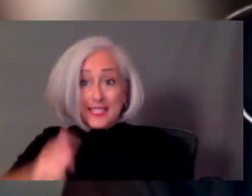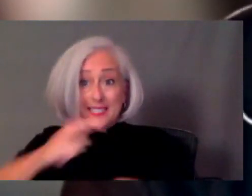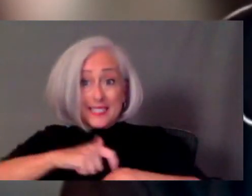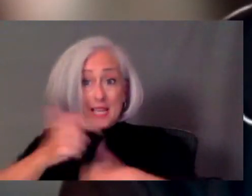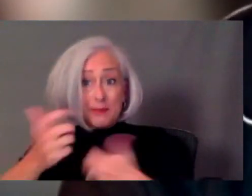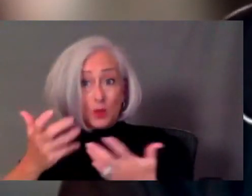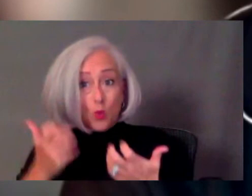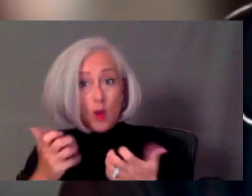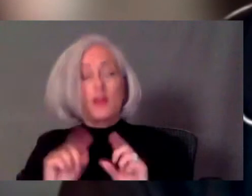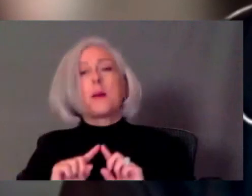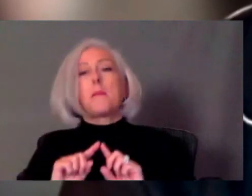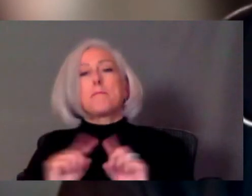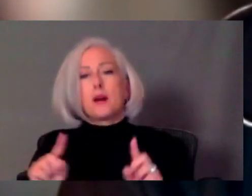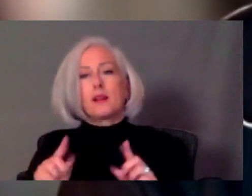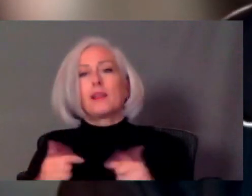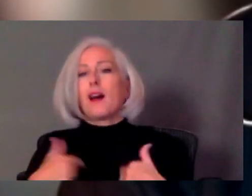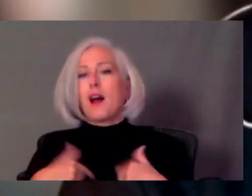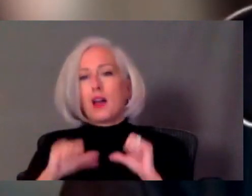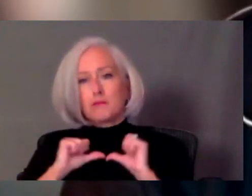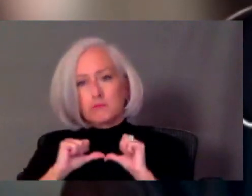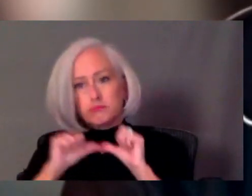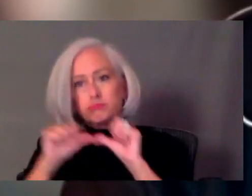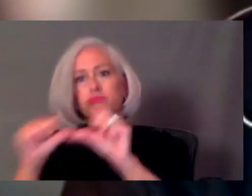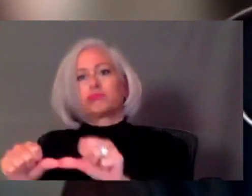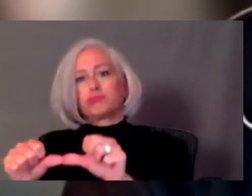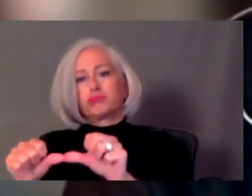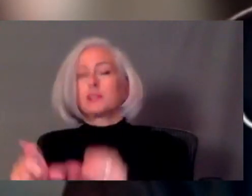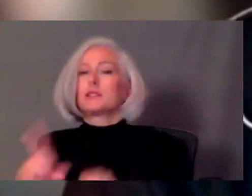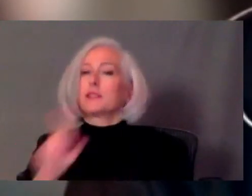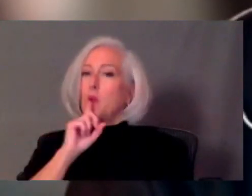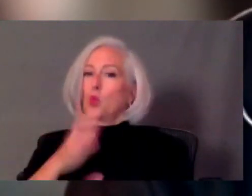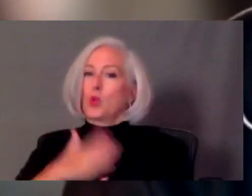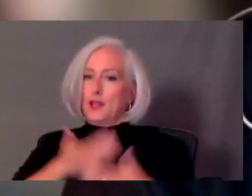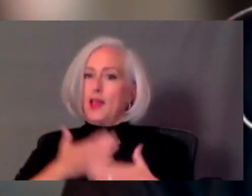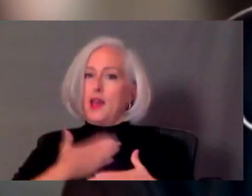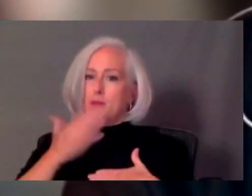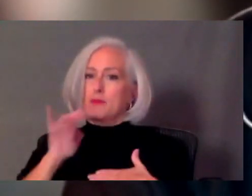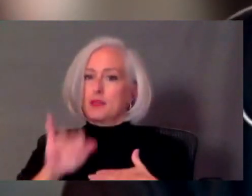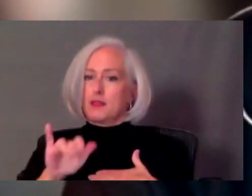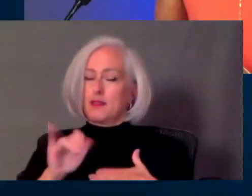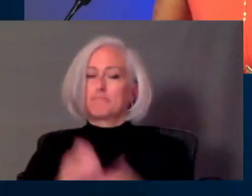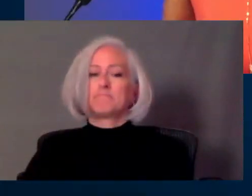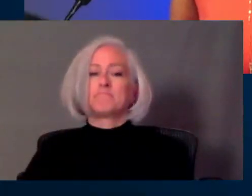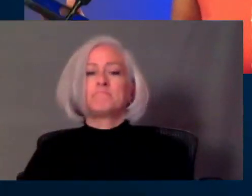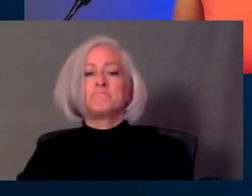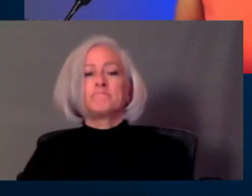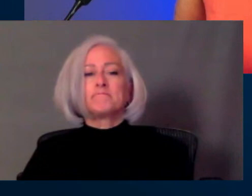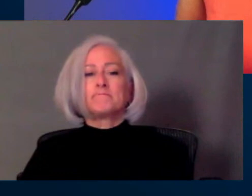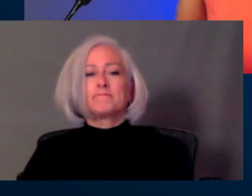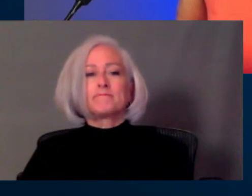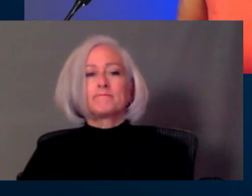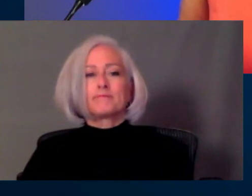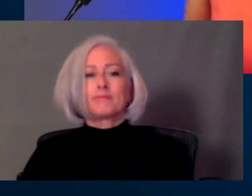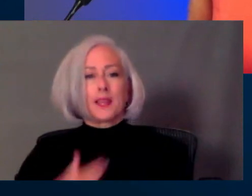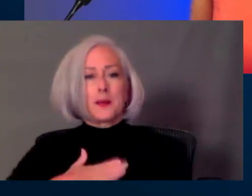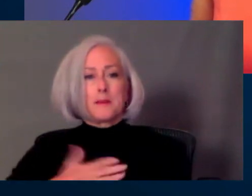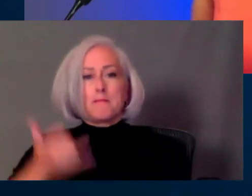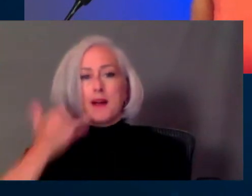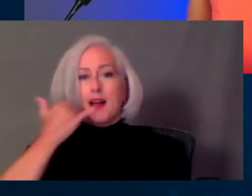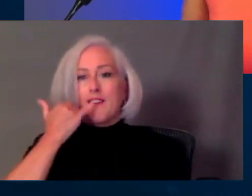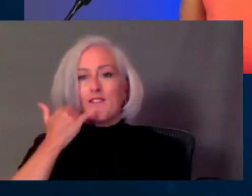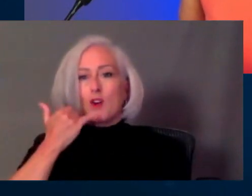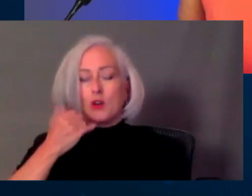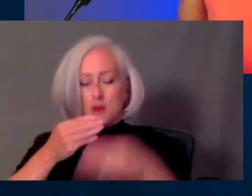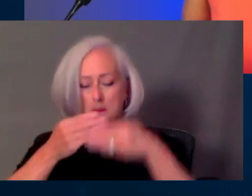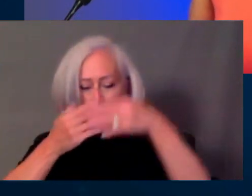now? I am. I was vaccinated in January. And how did that go? Because you had COVID, then